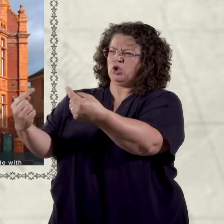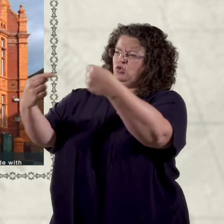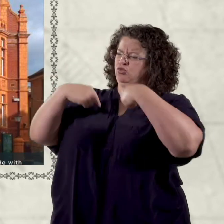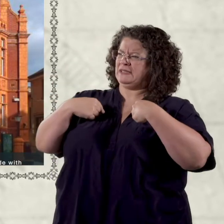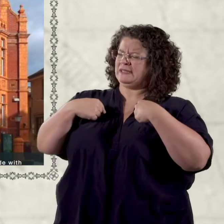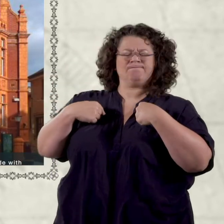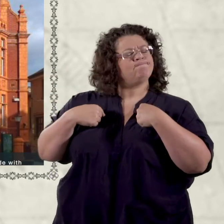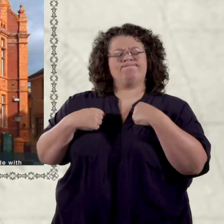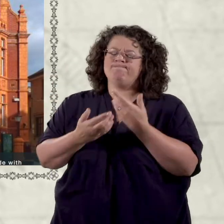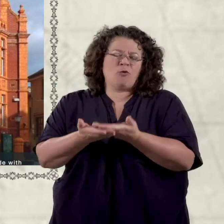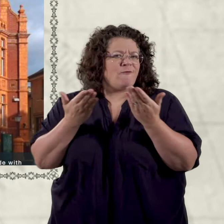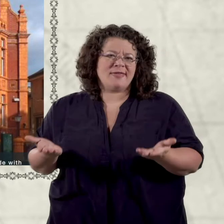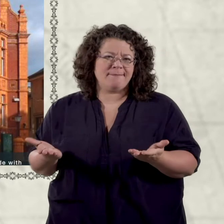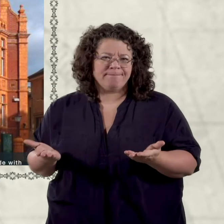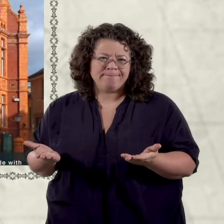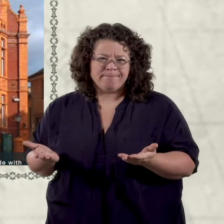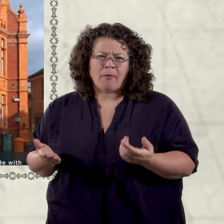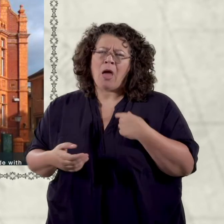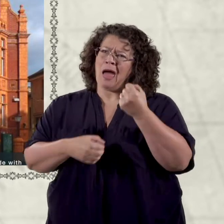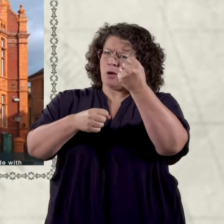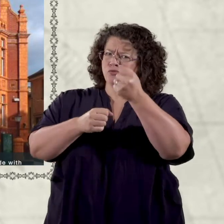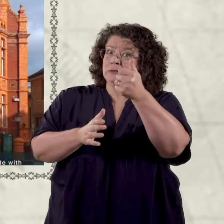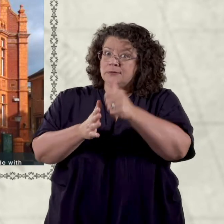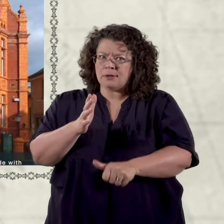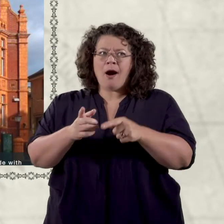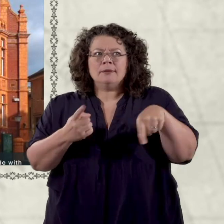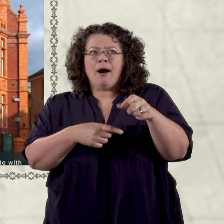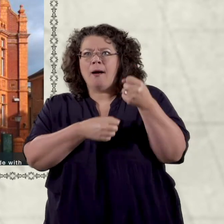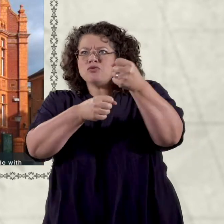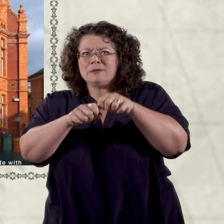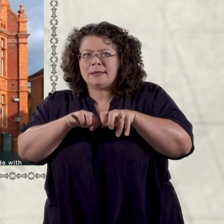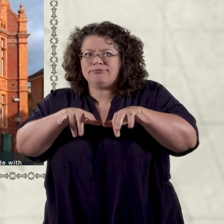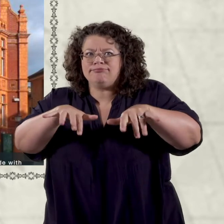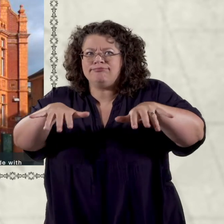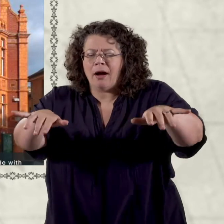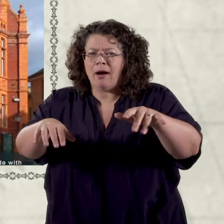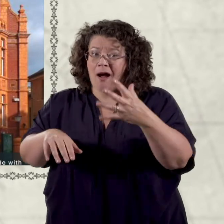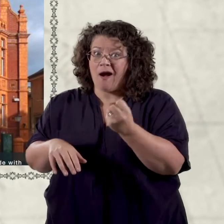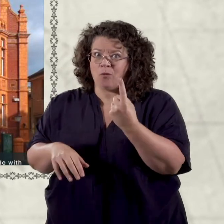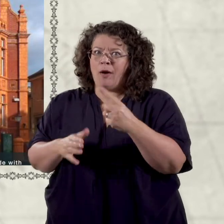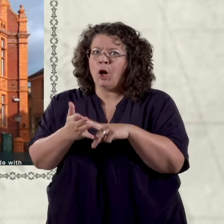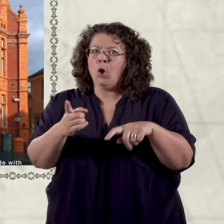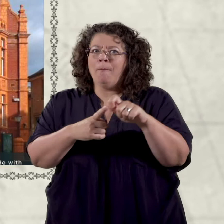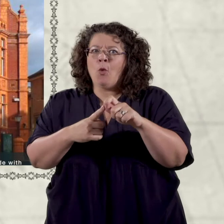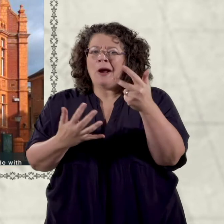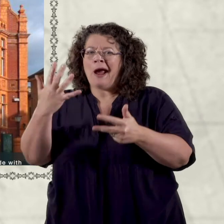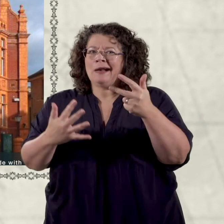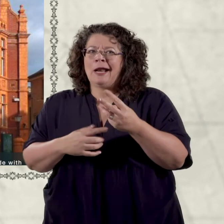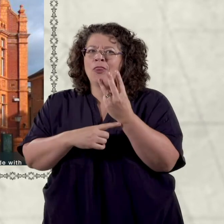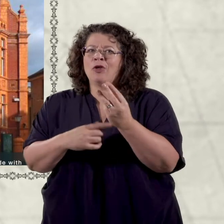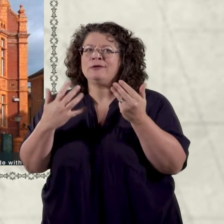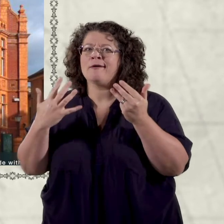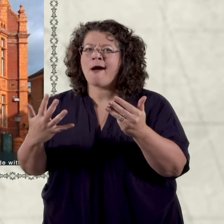unfairly. Our protest inspired many other protests. There were some in Newport in